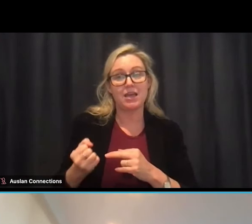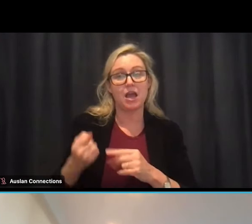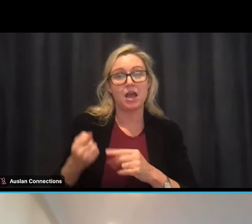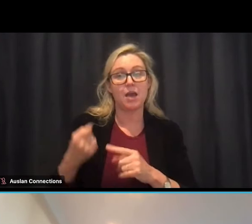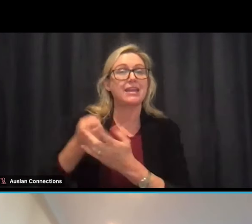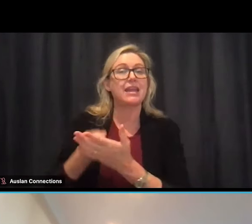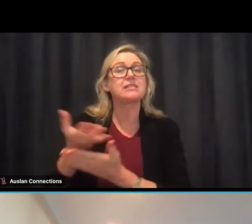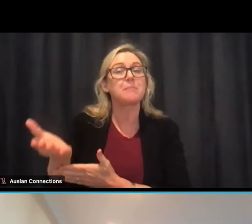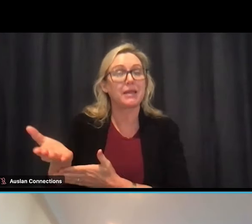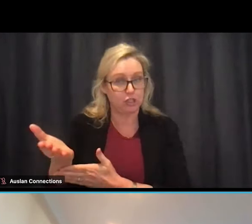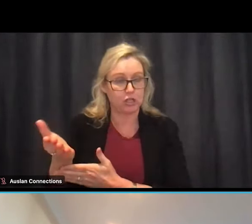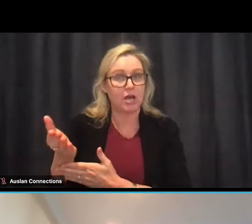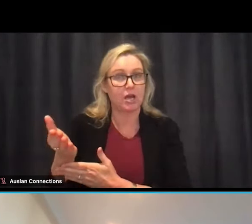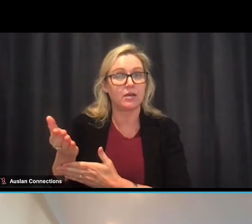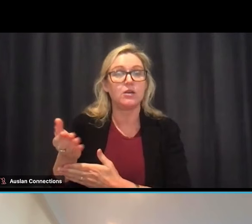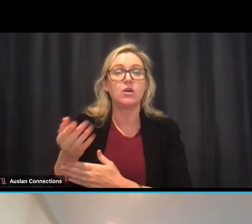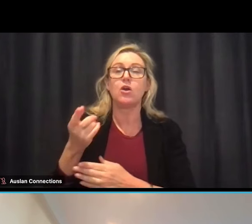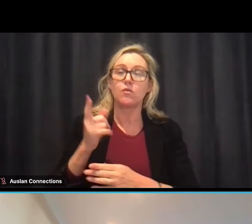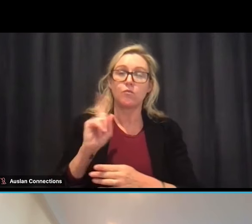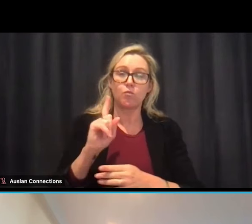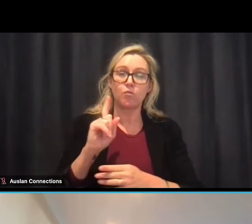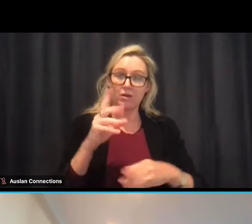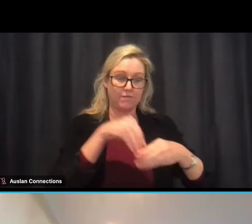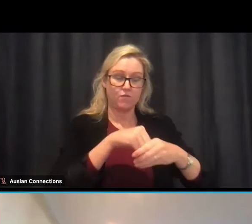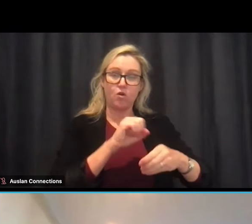of view, particularly with what's in your home care